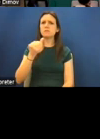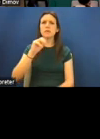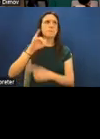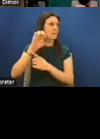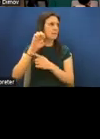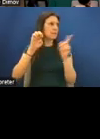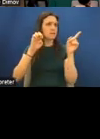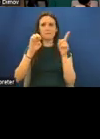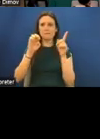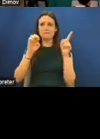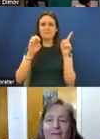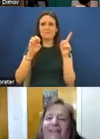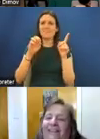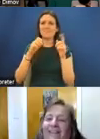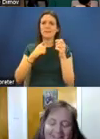Yes, I'm working on it, Adam. Sorry.